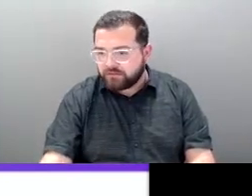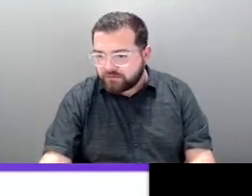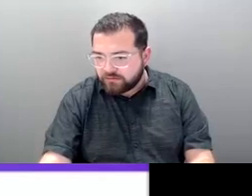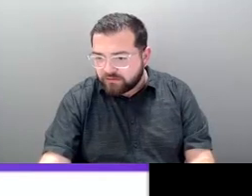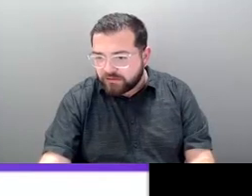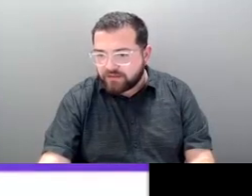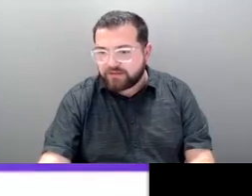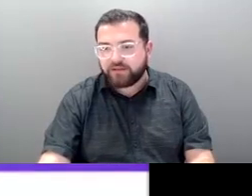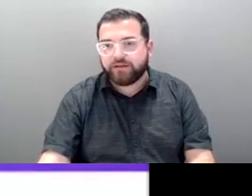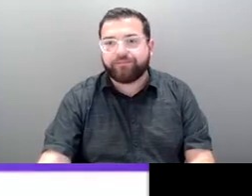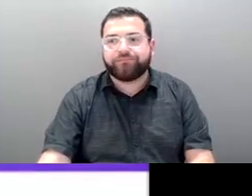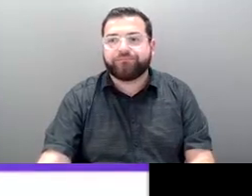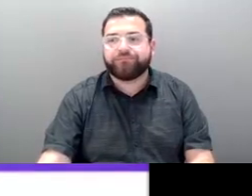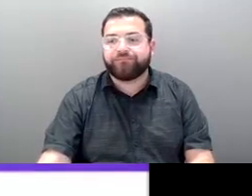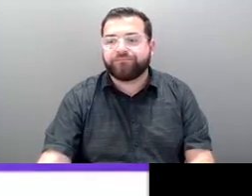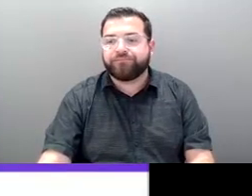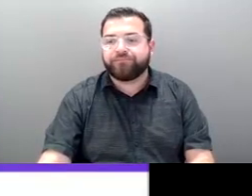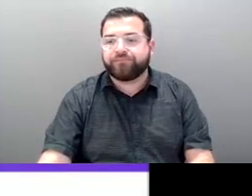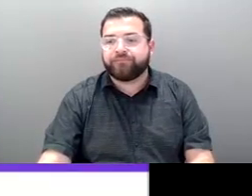Canva's suggestions.